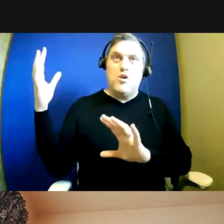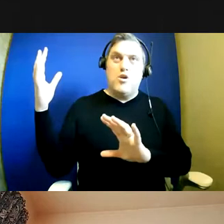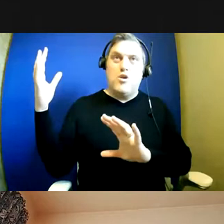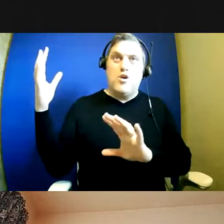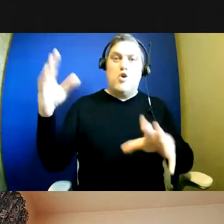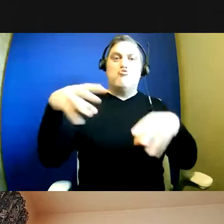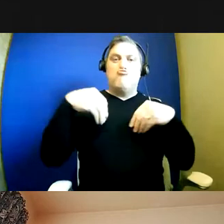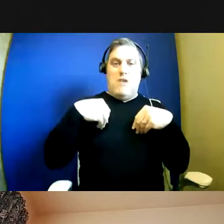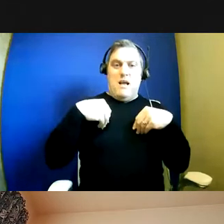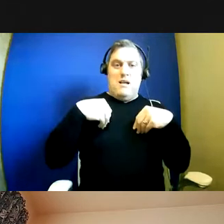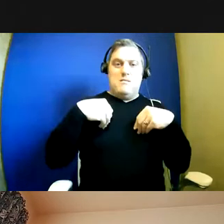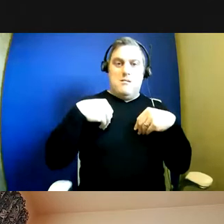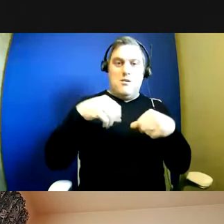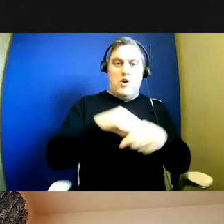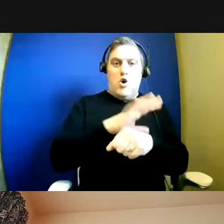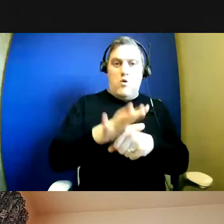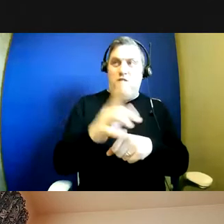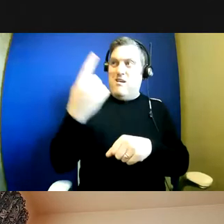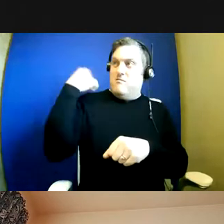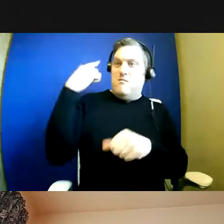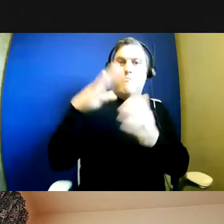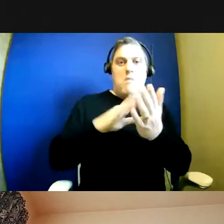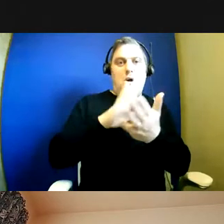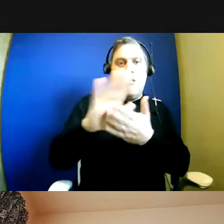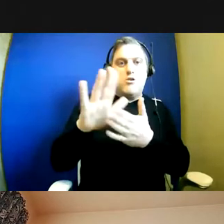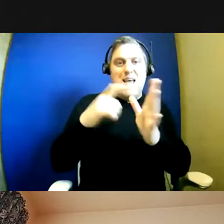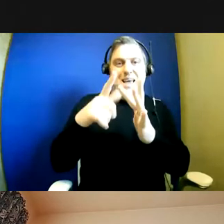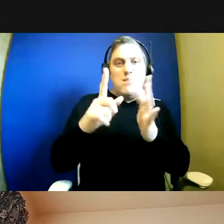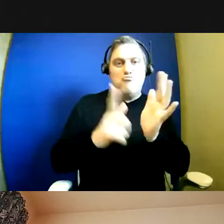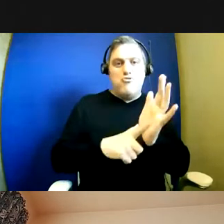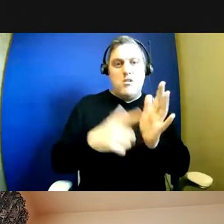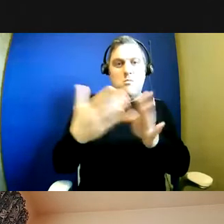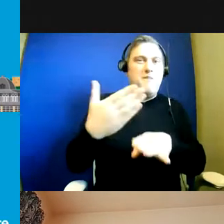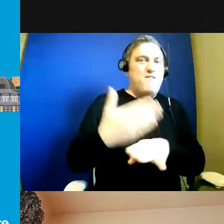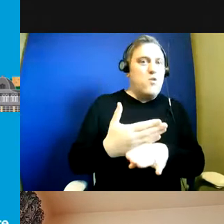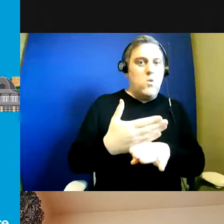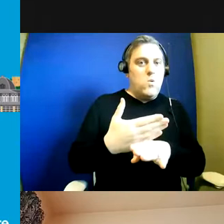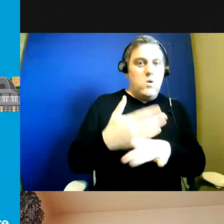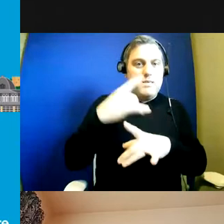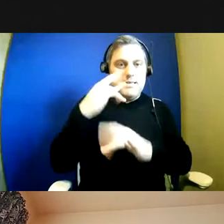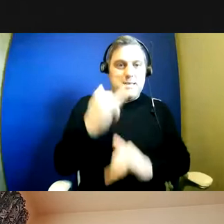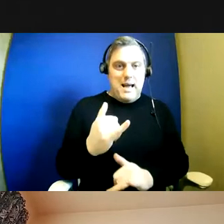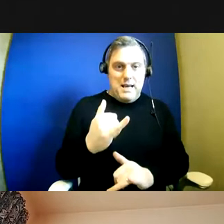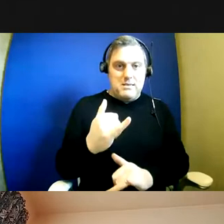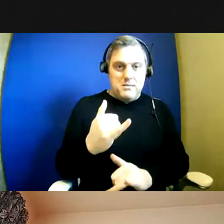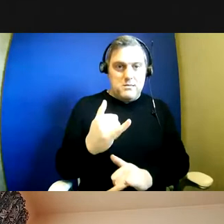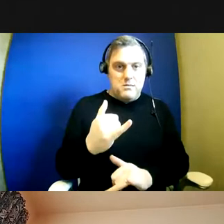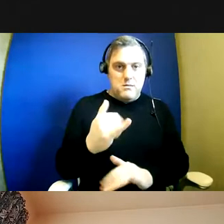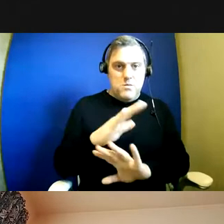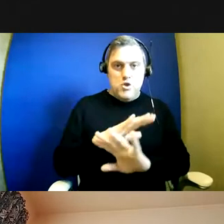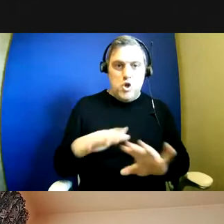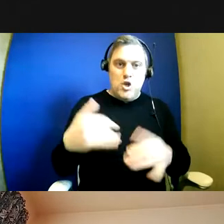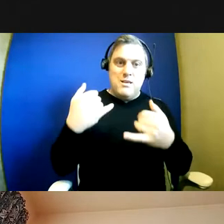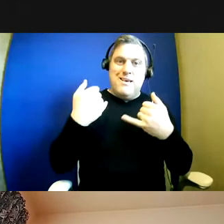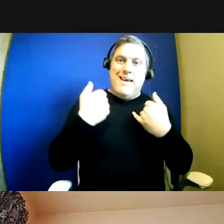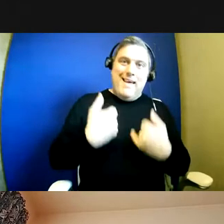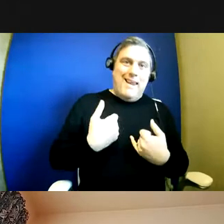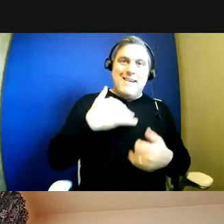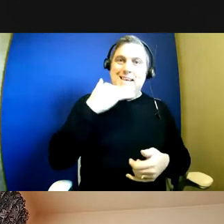contracted COVID-19 in March or April last year before community testing began, but were not ill enough to be hospitalised,